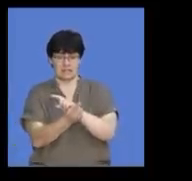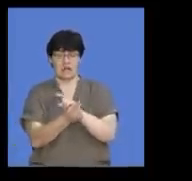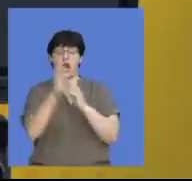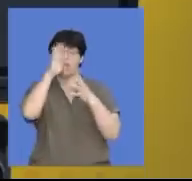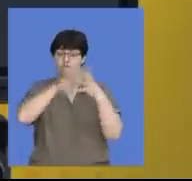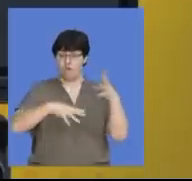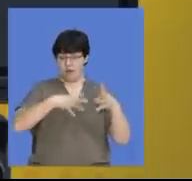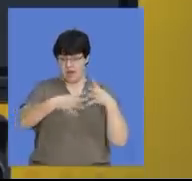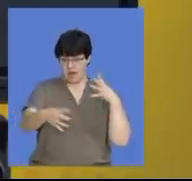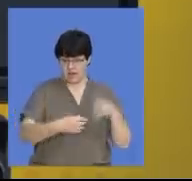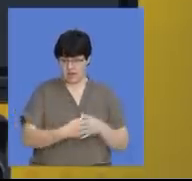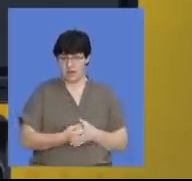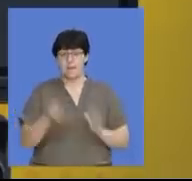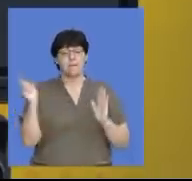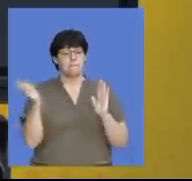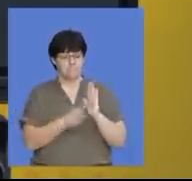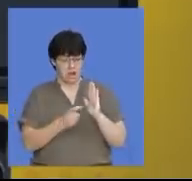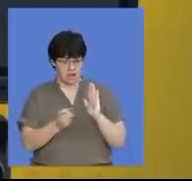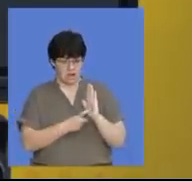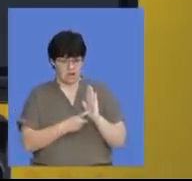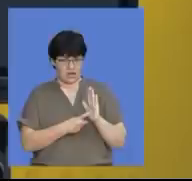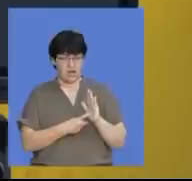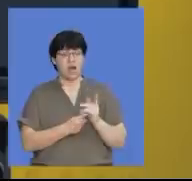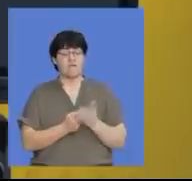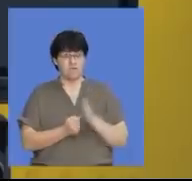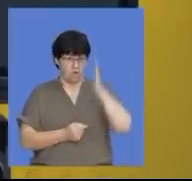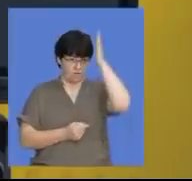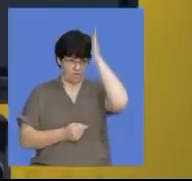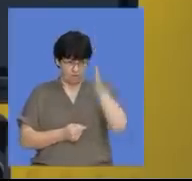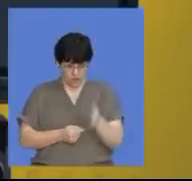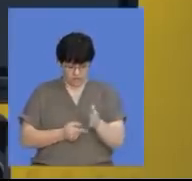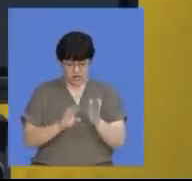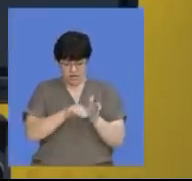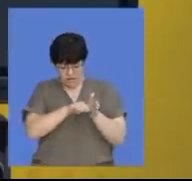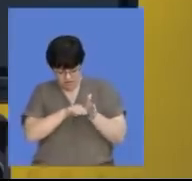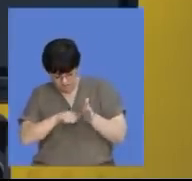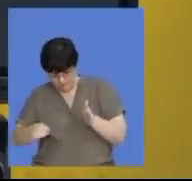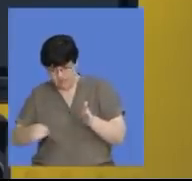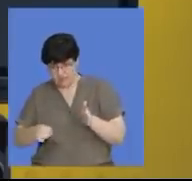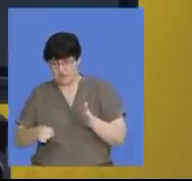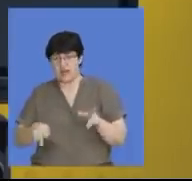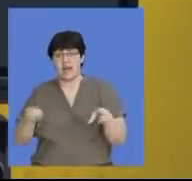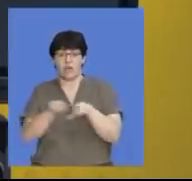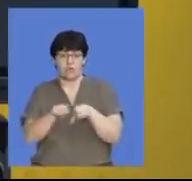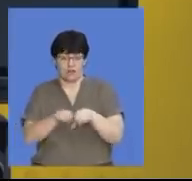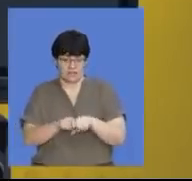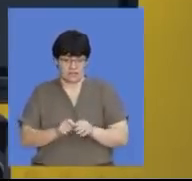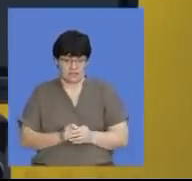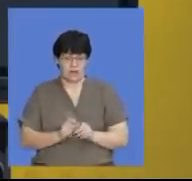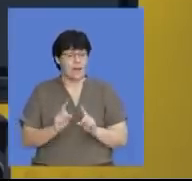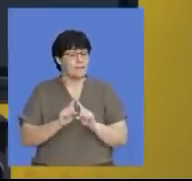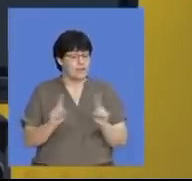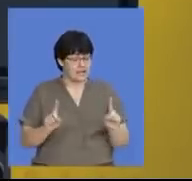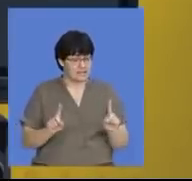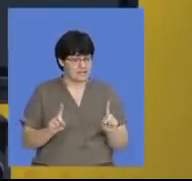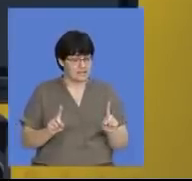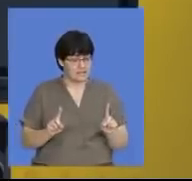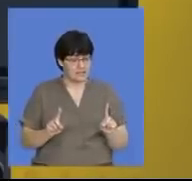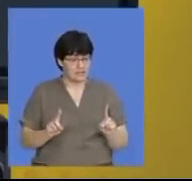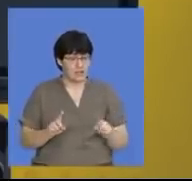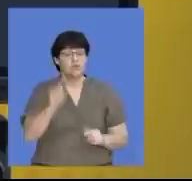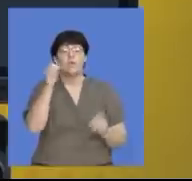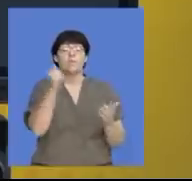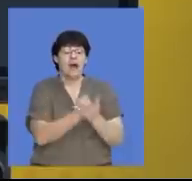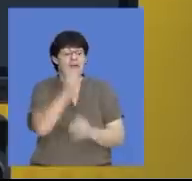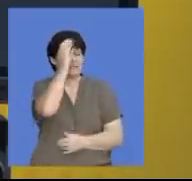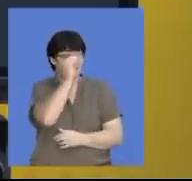formula. I've got a mark for the vertical interval. I've got a mark for the horizontal equivalent. However, what you should